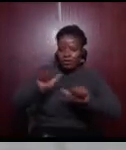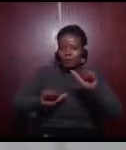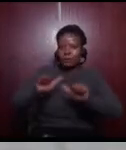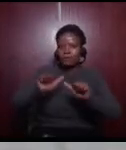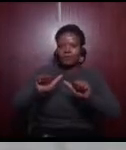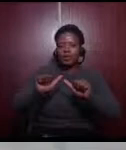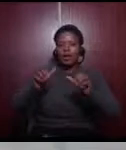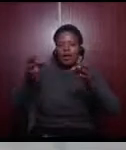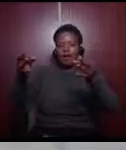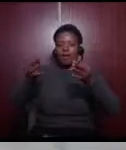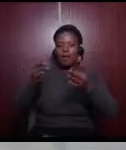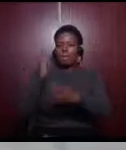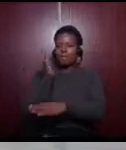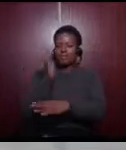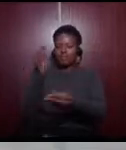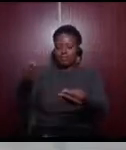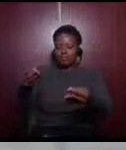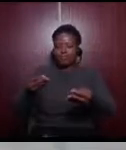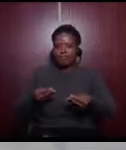those organizations.